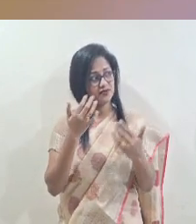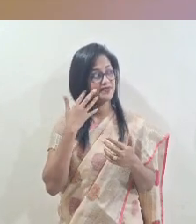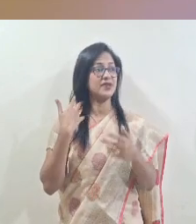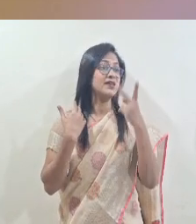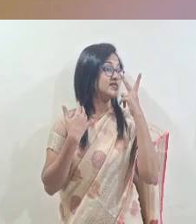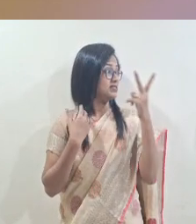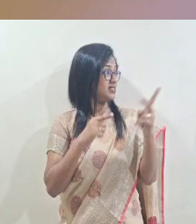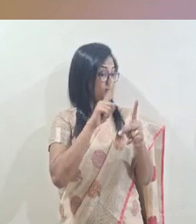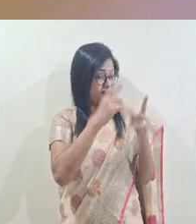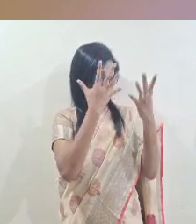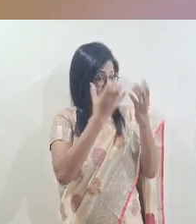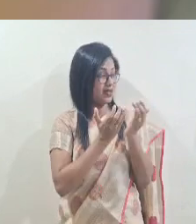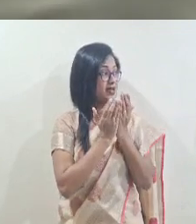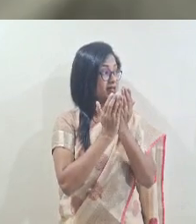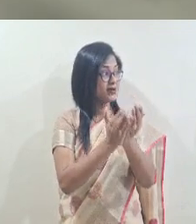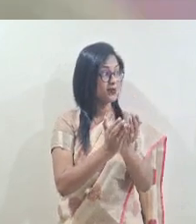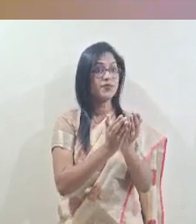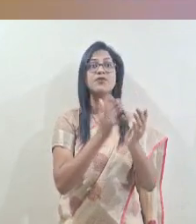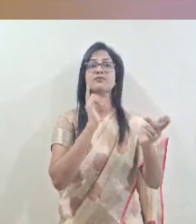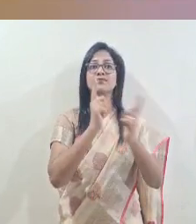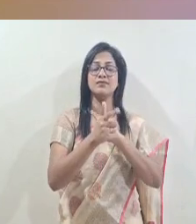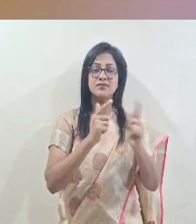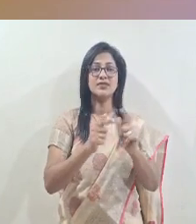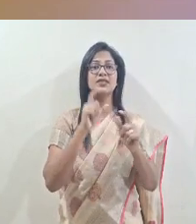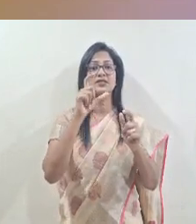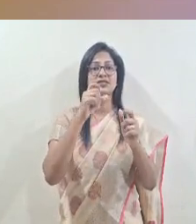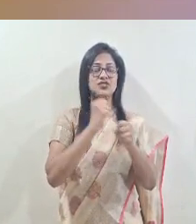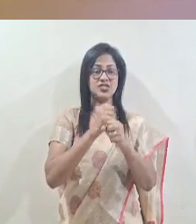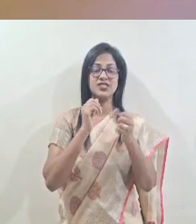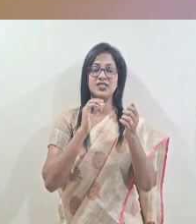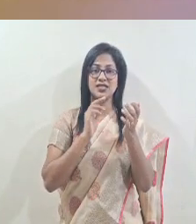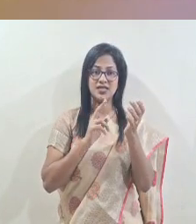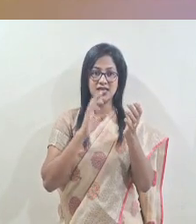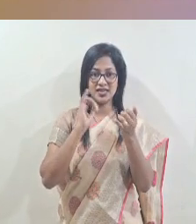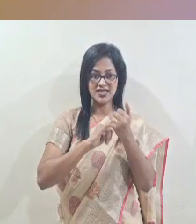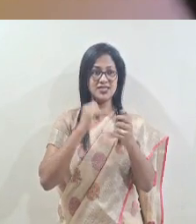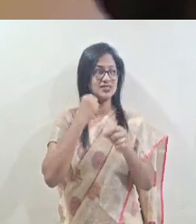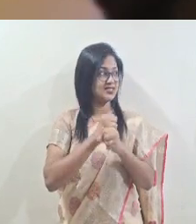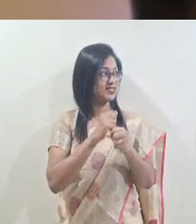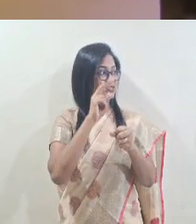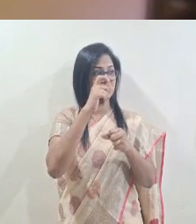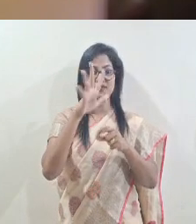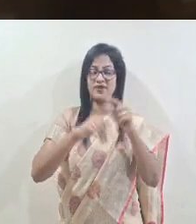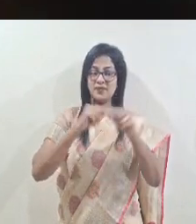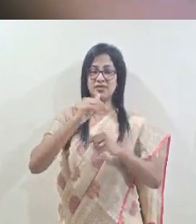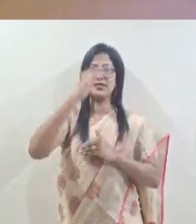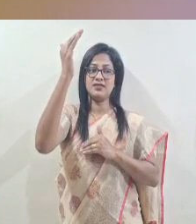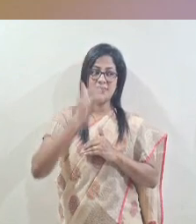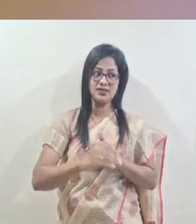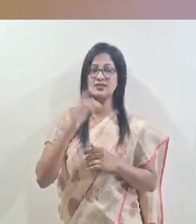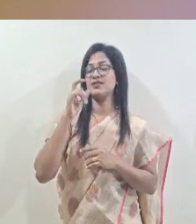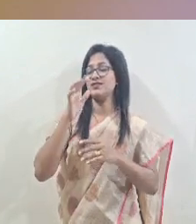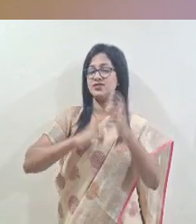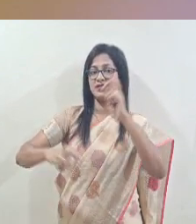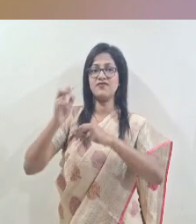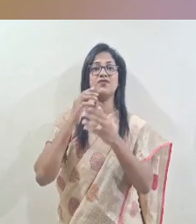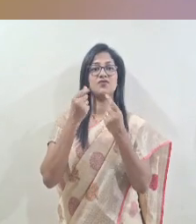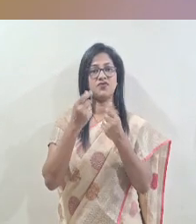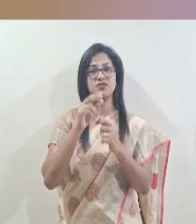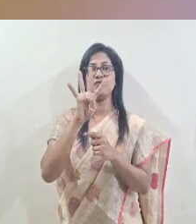port location can reduce the GHG emission by 75% and travel cost by 48%,